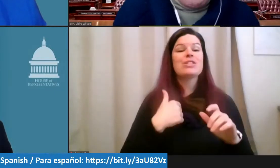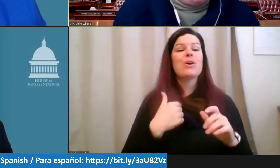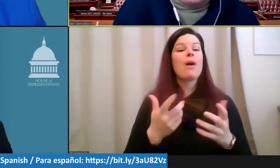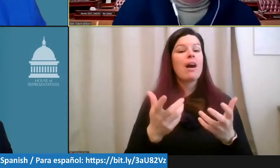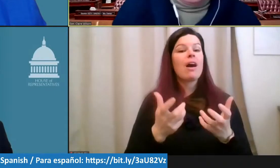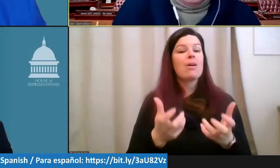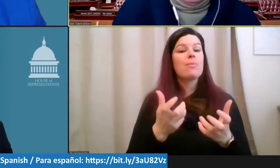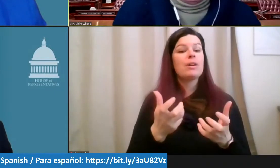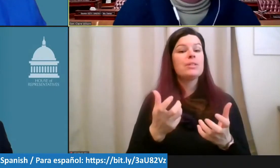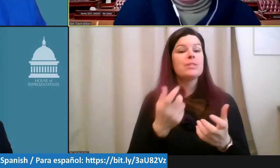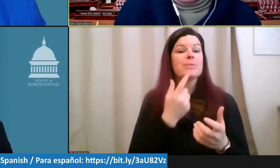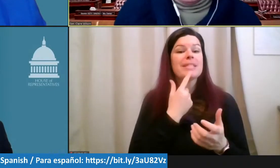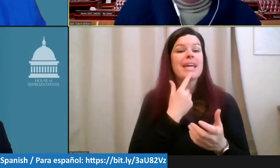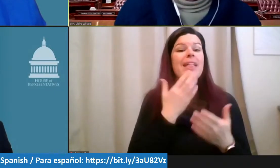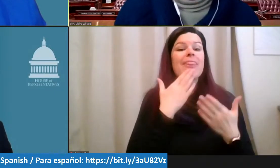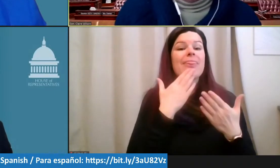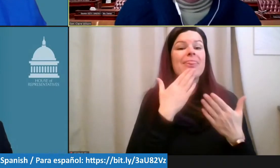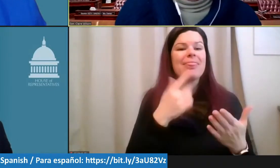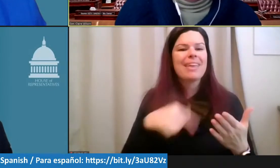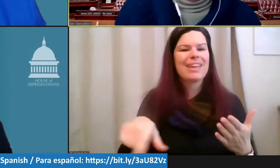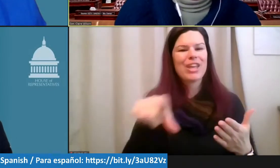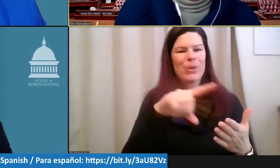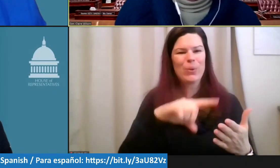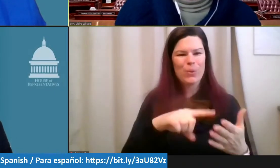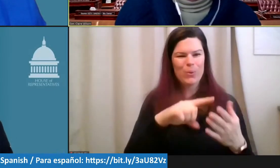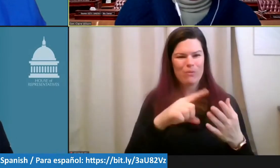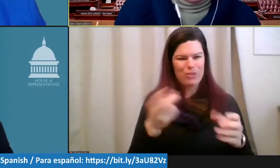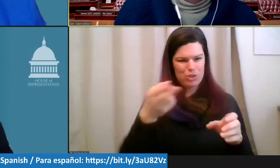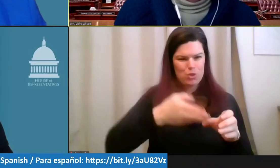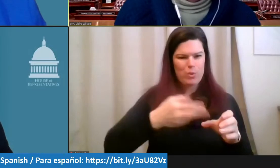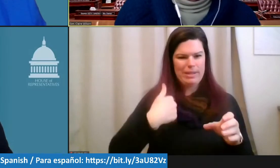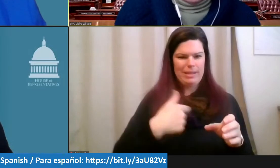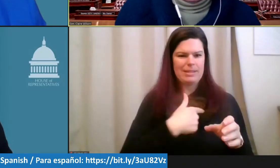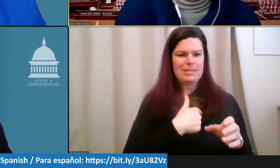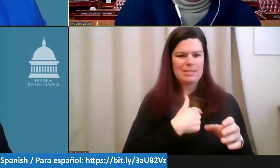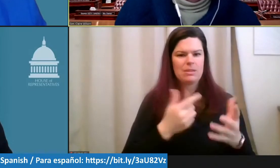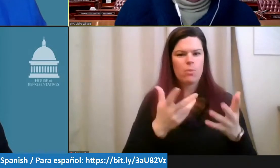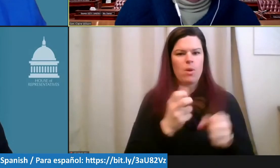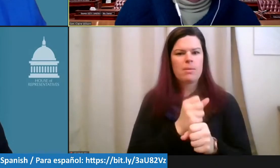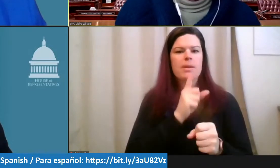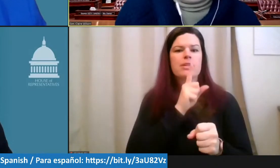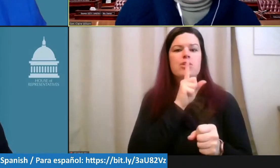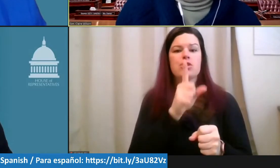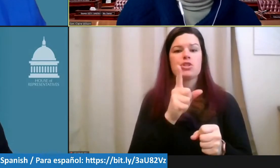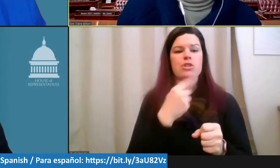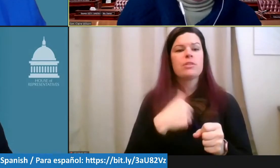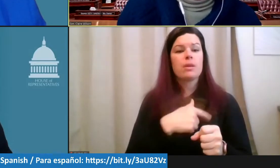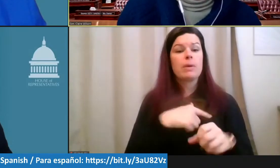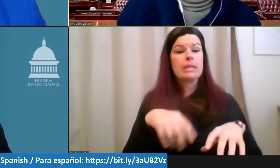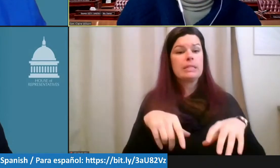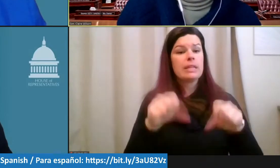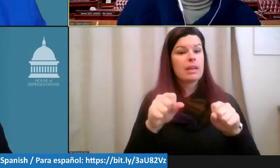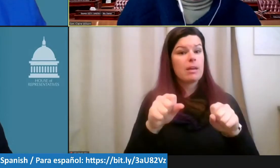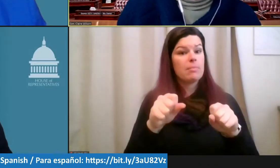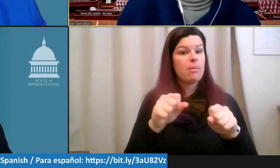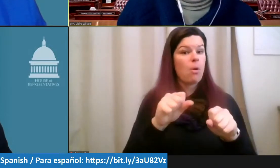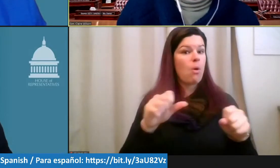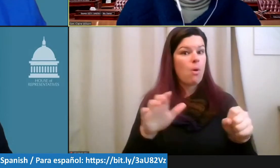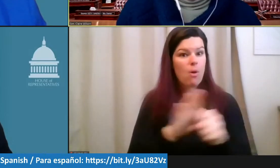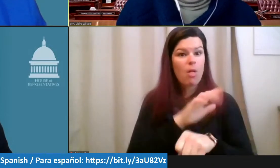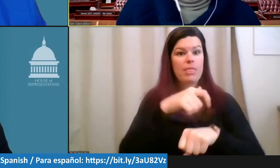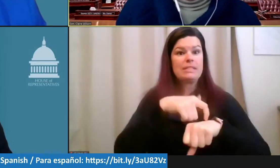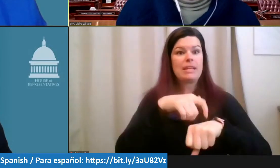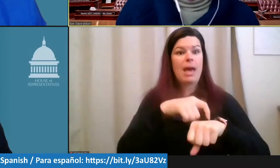Thank you all for being here, and want to make sure we spend all of our time answering as many questions as you